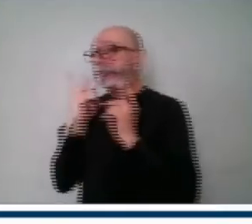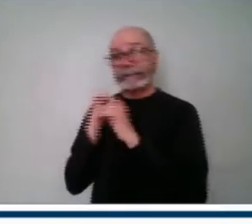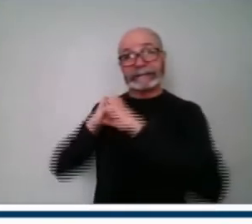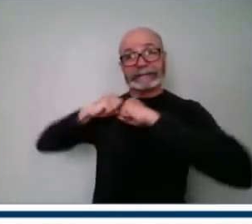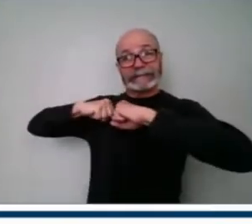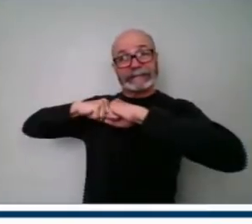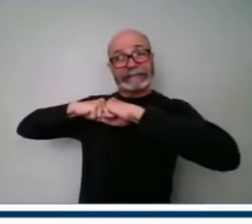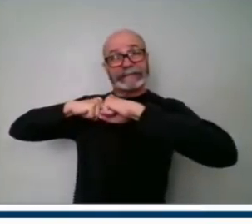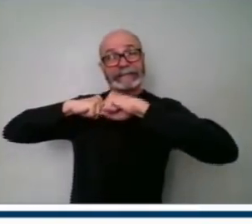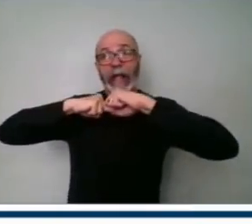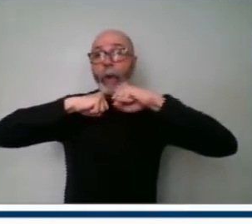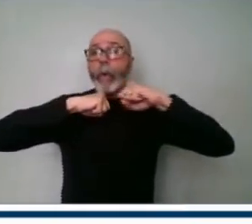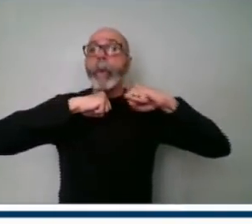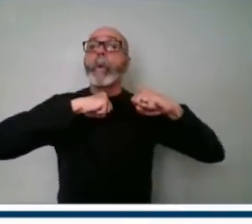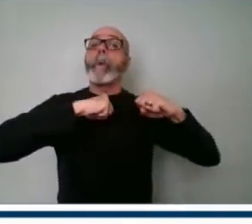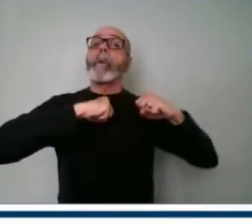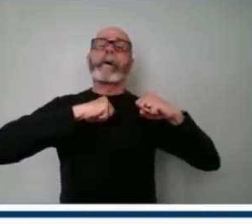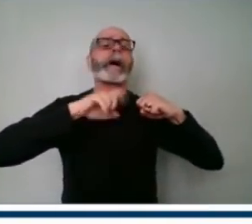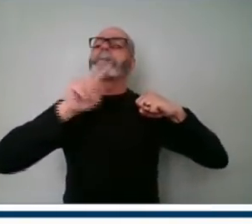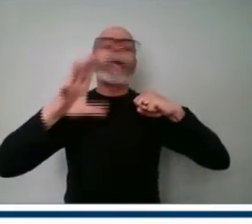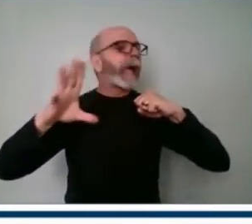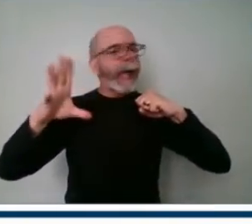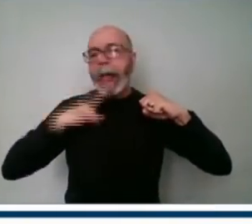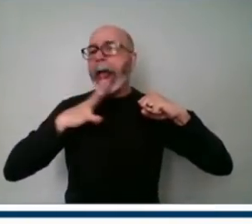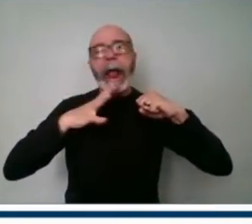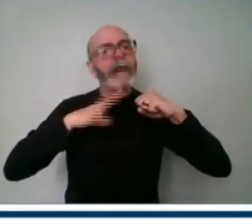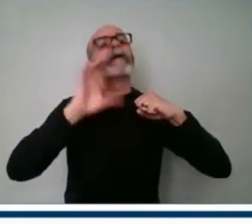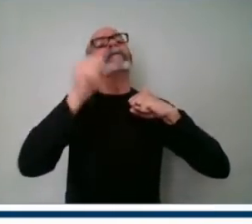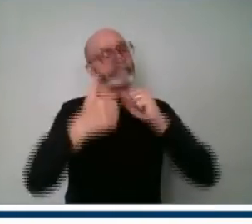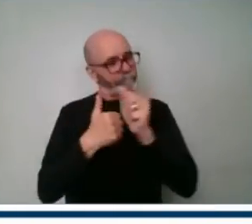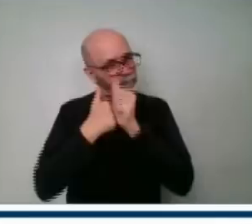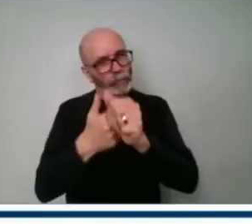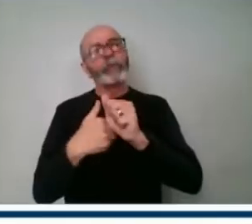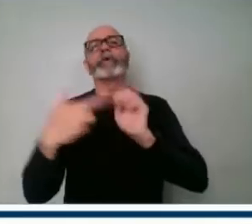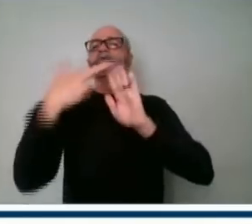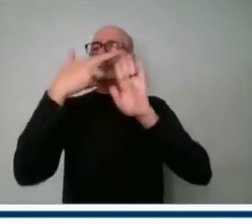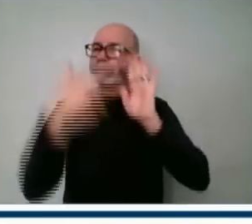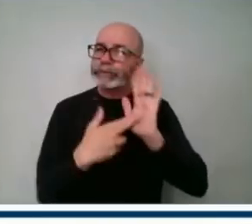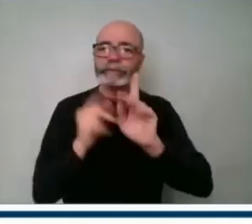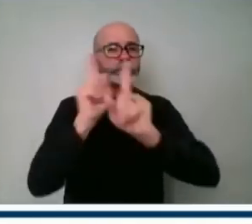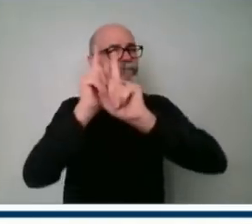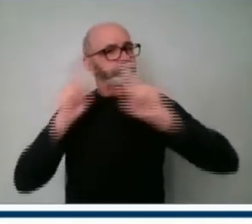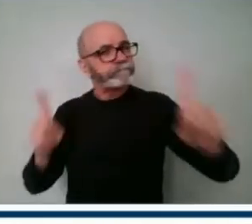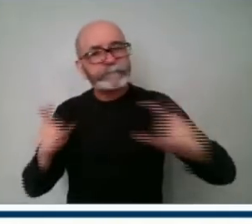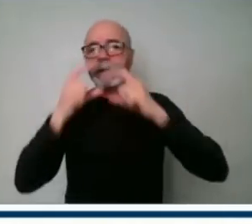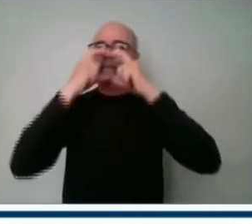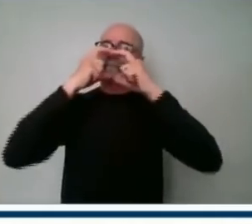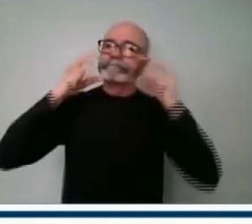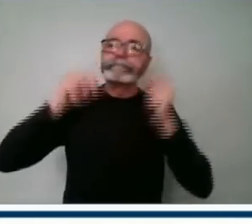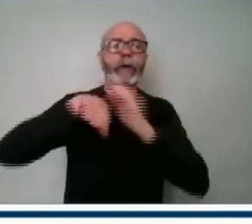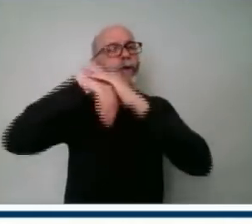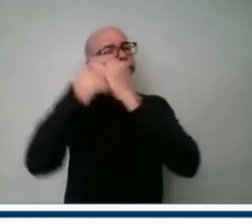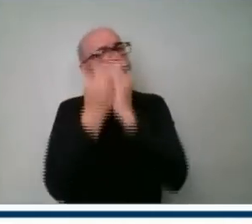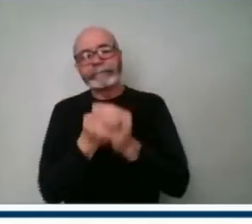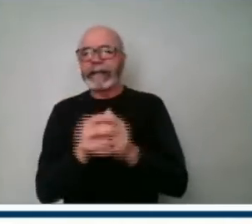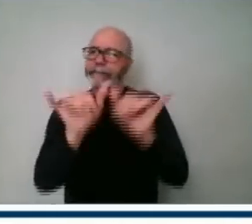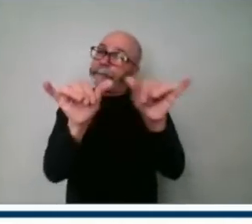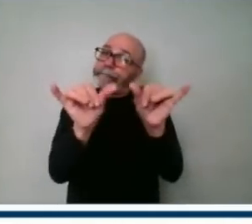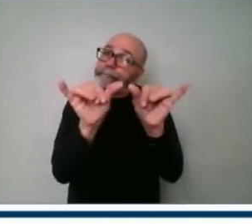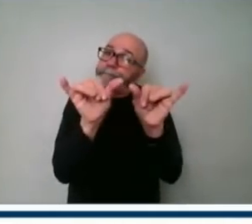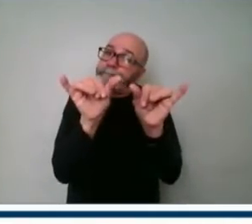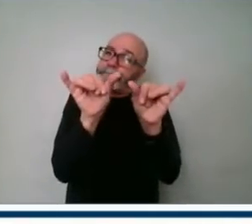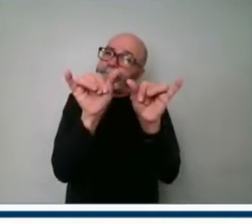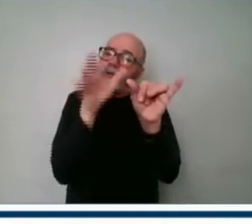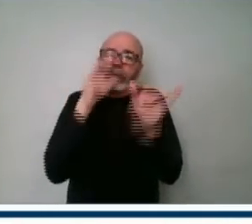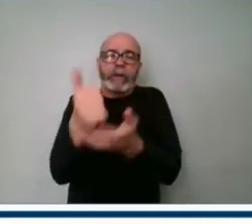and using restrictions as necessary. These are the things that have kept us and our community safe, and the